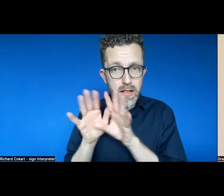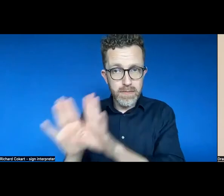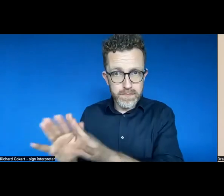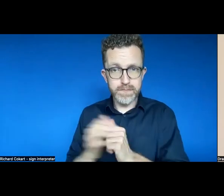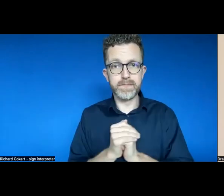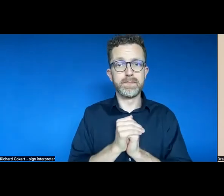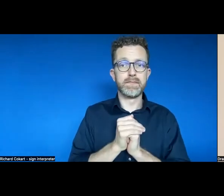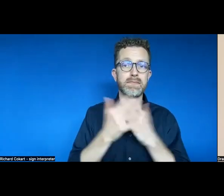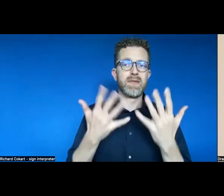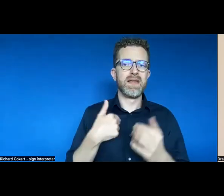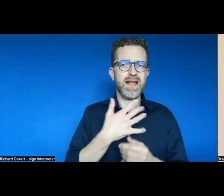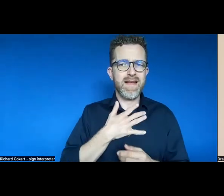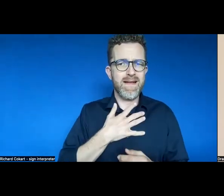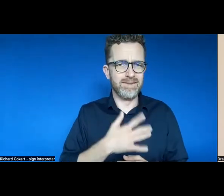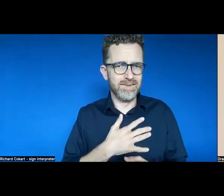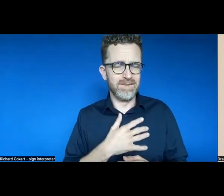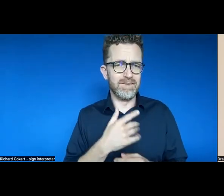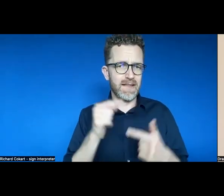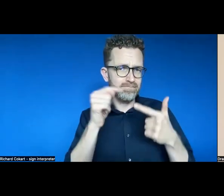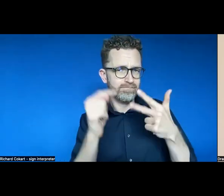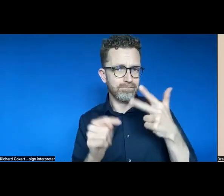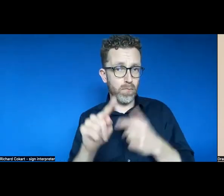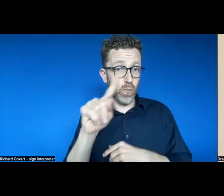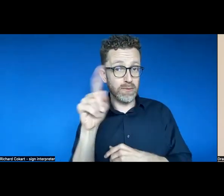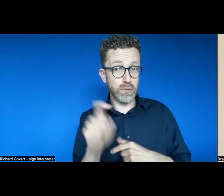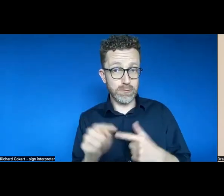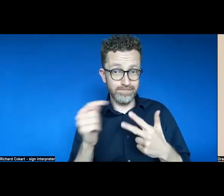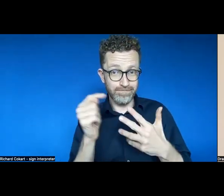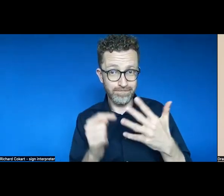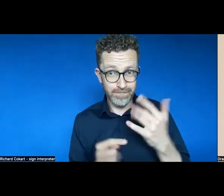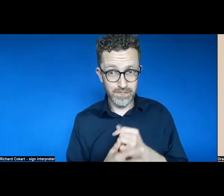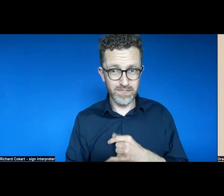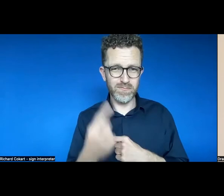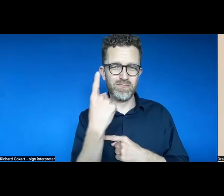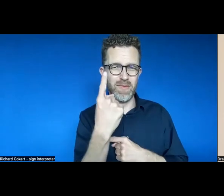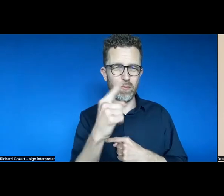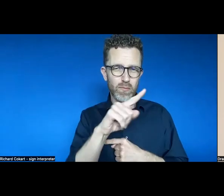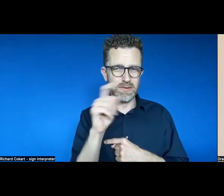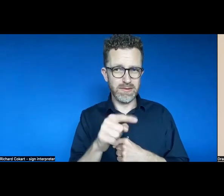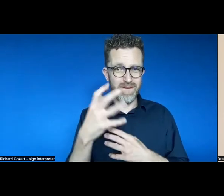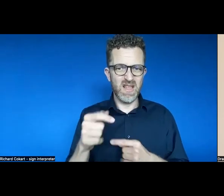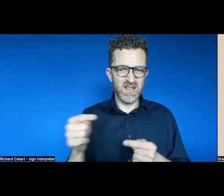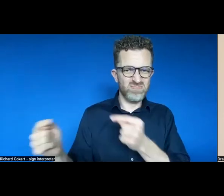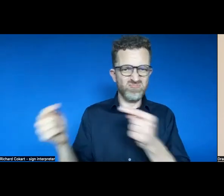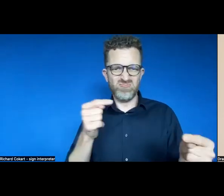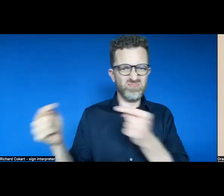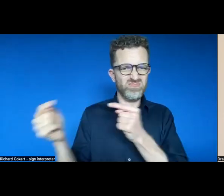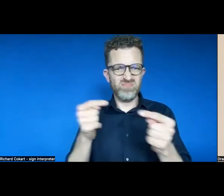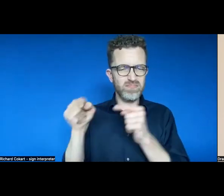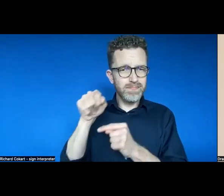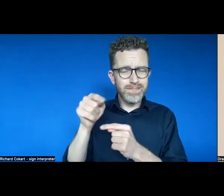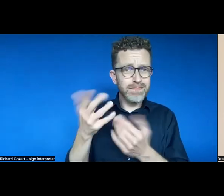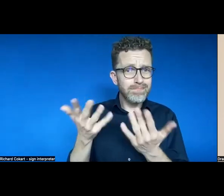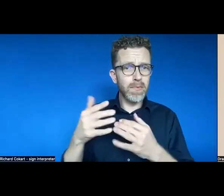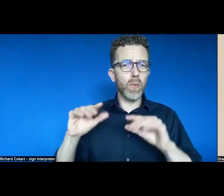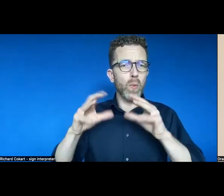chat. But before that, as I mentioned, and we are extremely grateful to all the people offering support. So there were